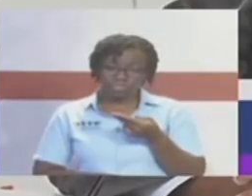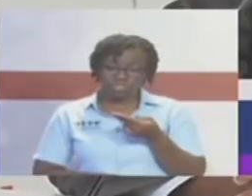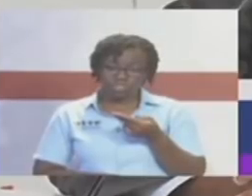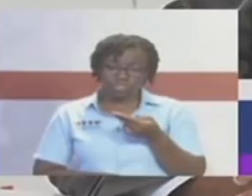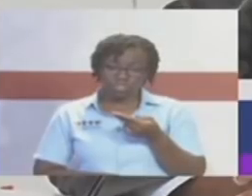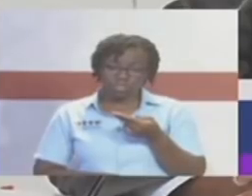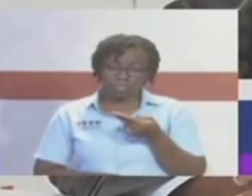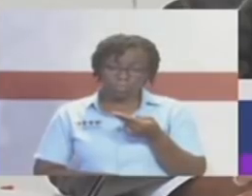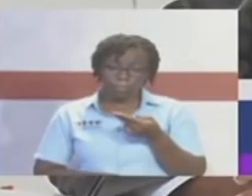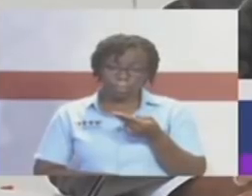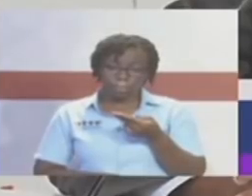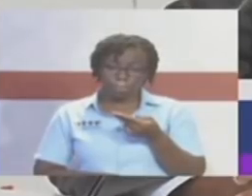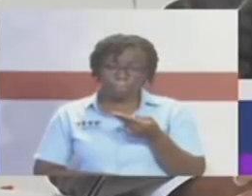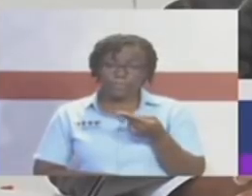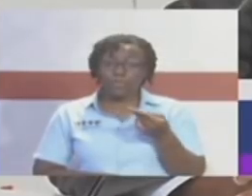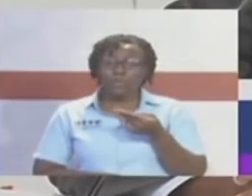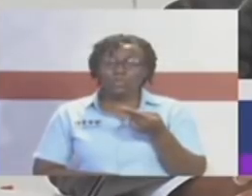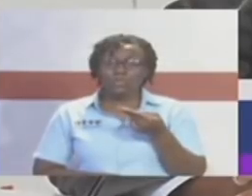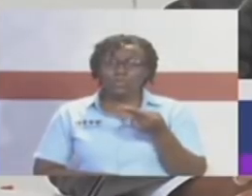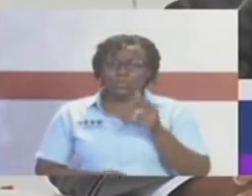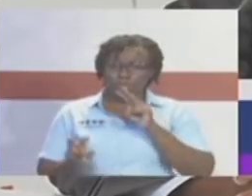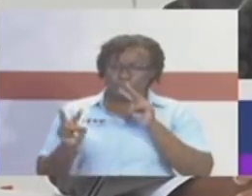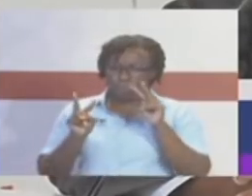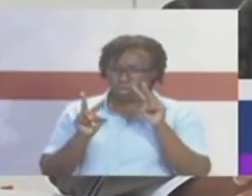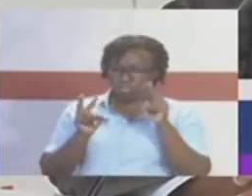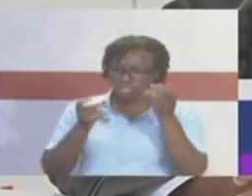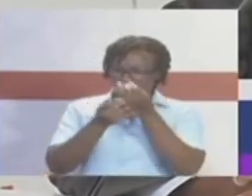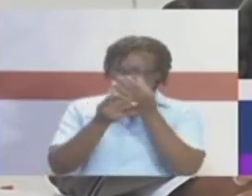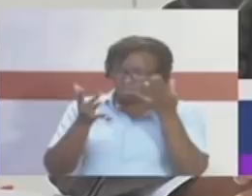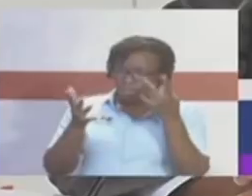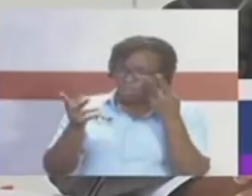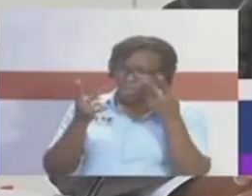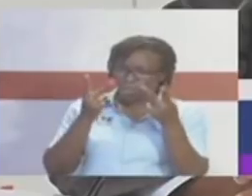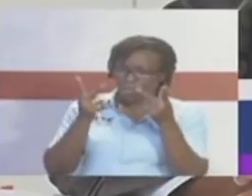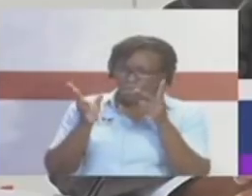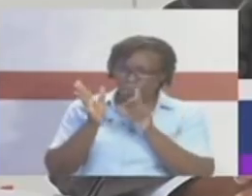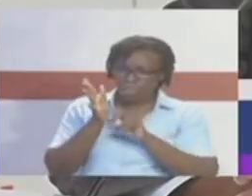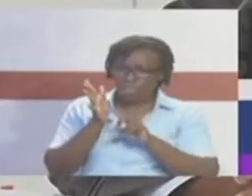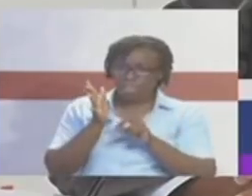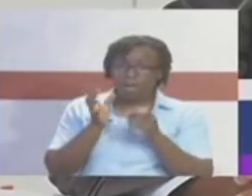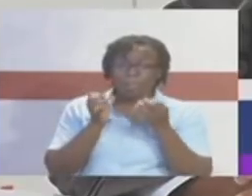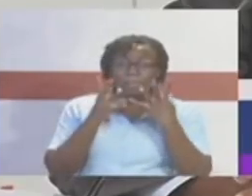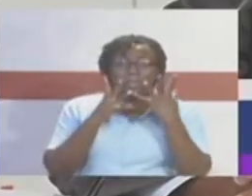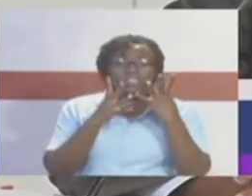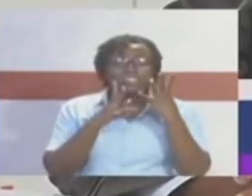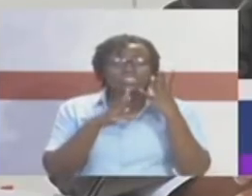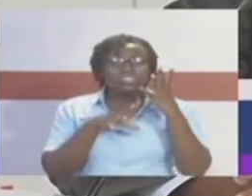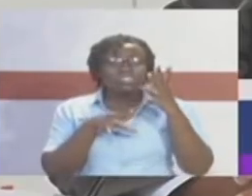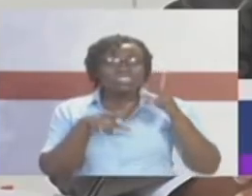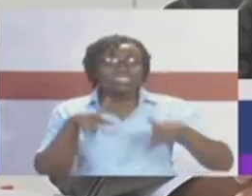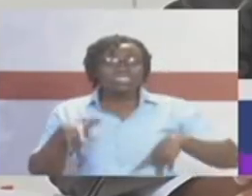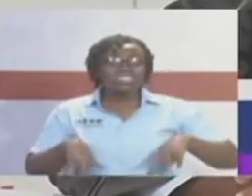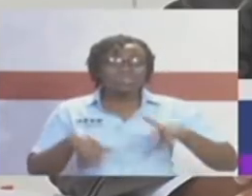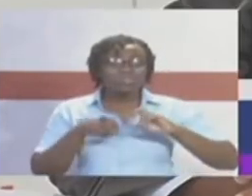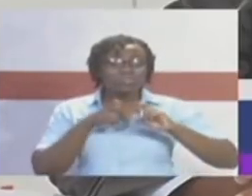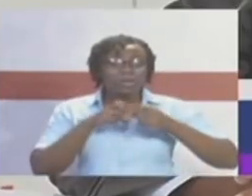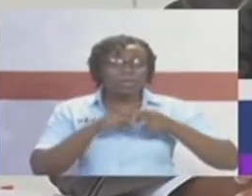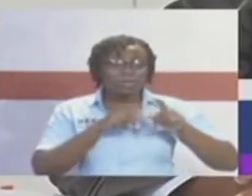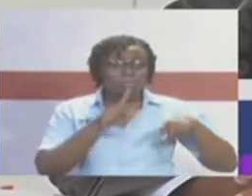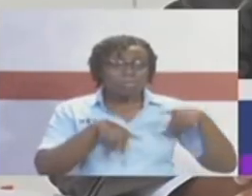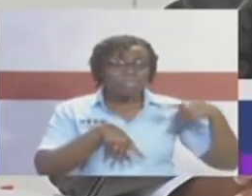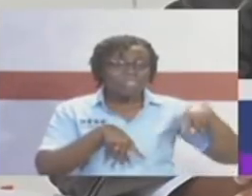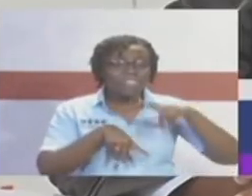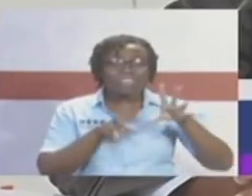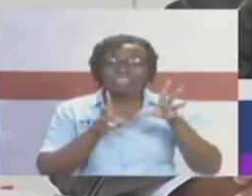dialysis patients who have had COVID in the last 6 months. Because the vast majority of those 259 patients were regular